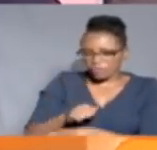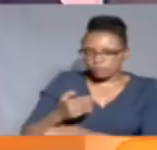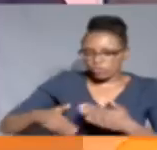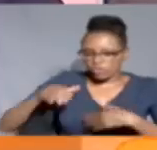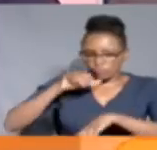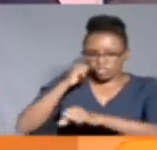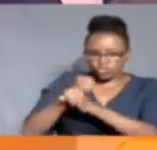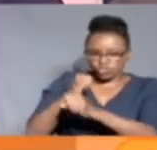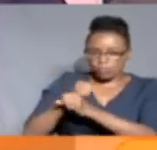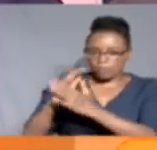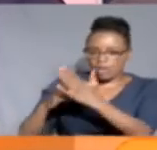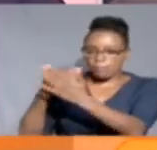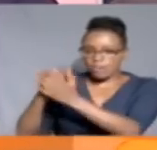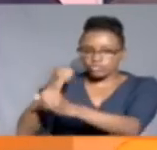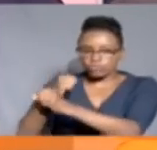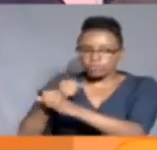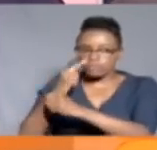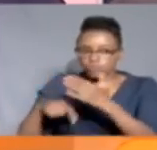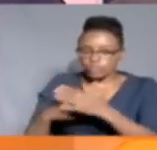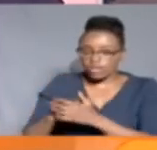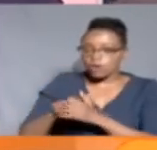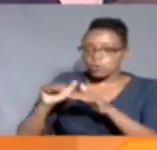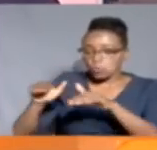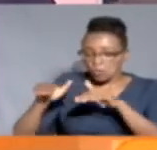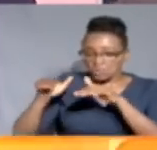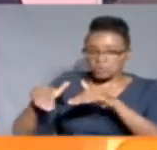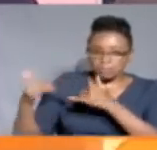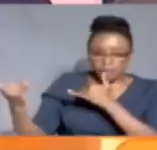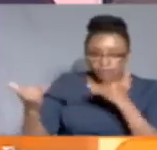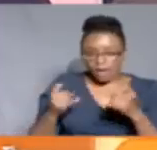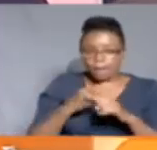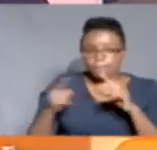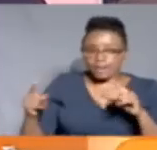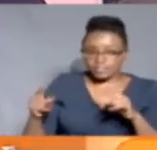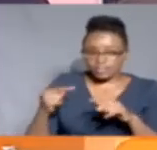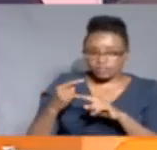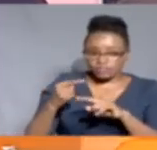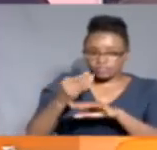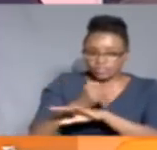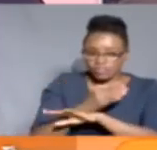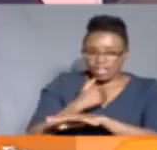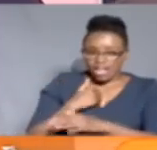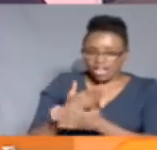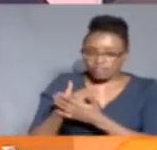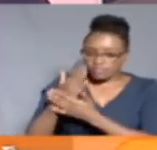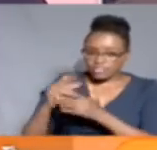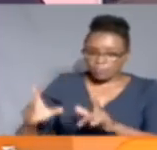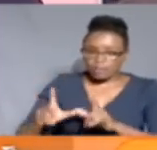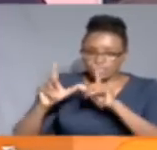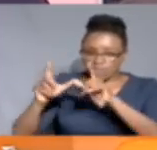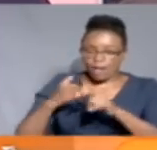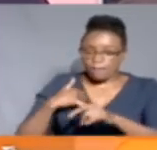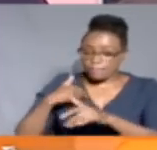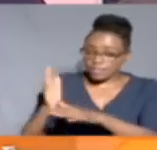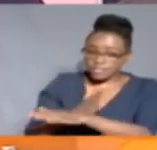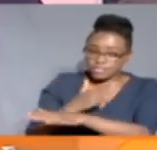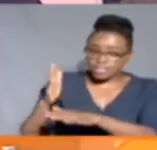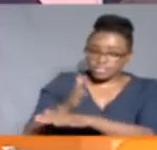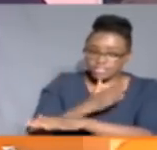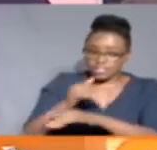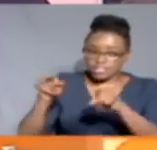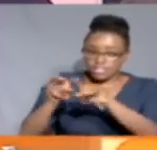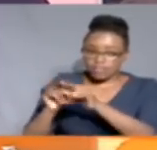because nilienda kuapply kazi nikaambiwa ngoja nitaitwa. Apart from that, I have some talent. Mi ni msanii, I